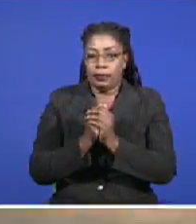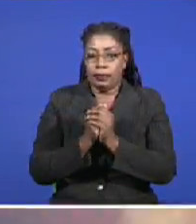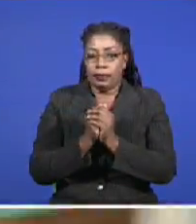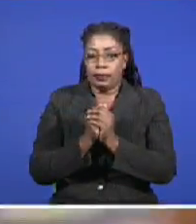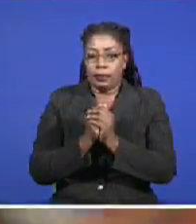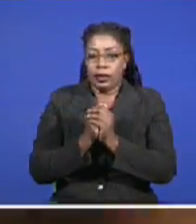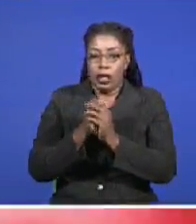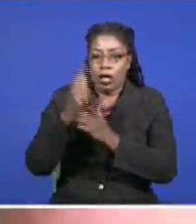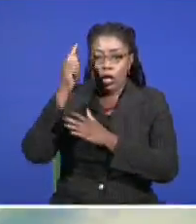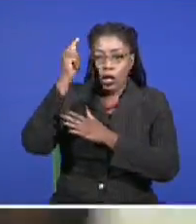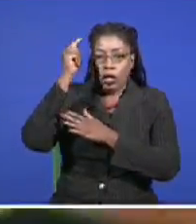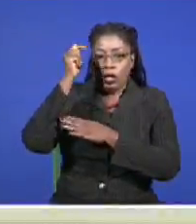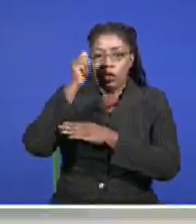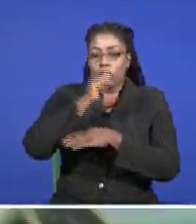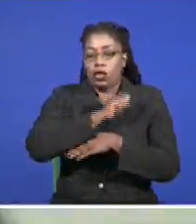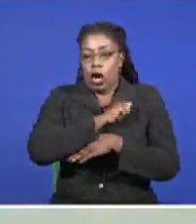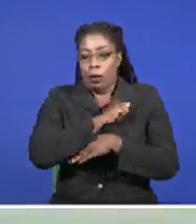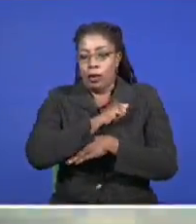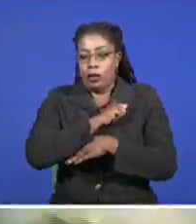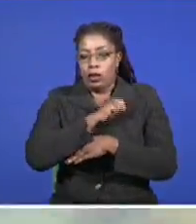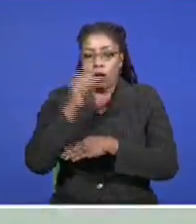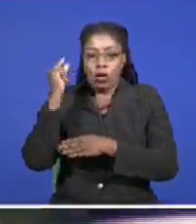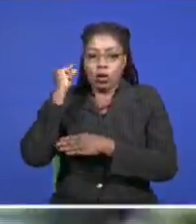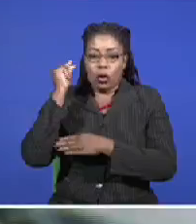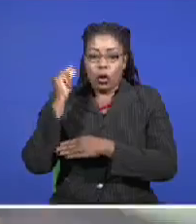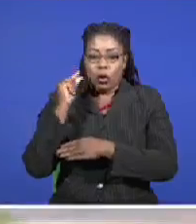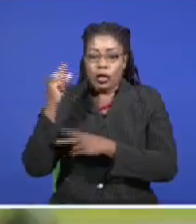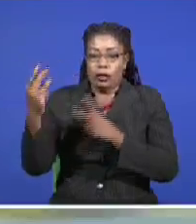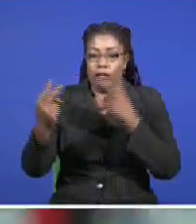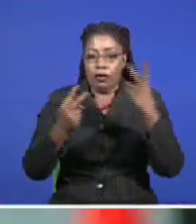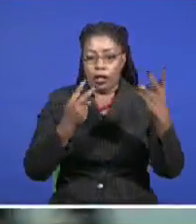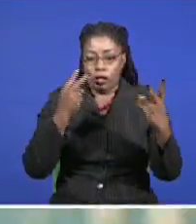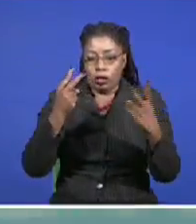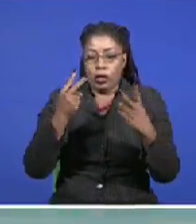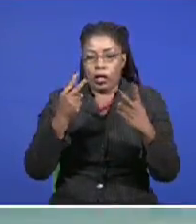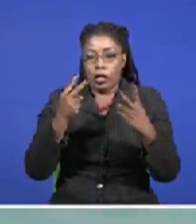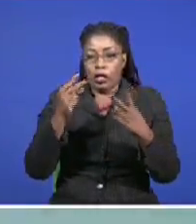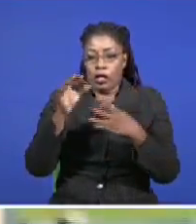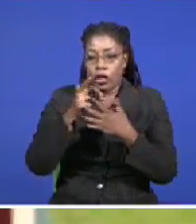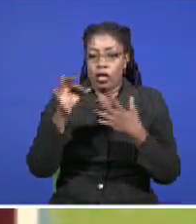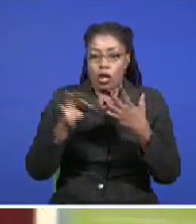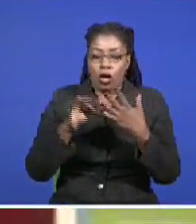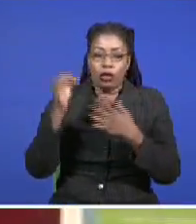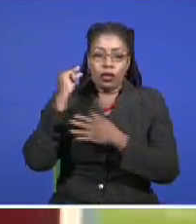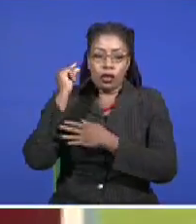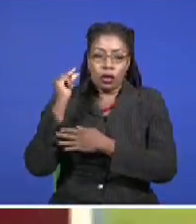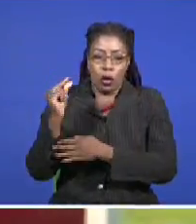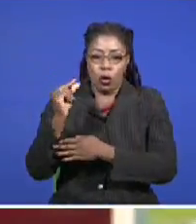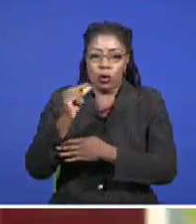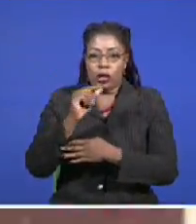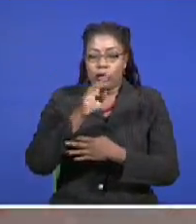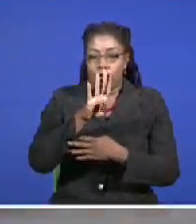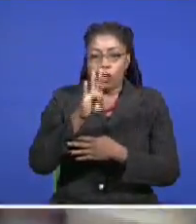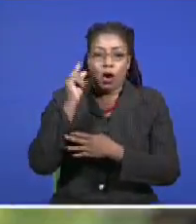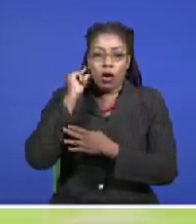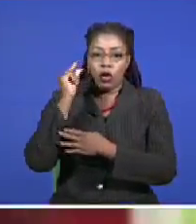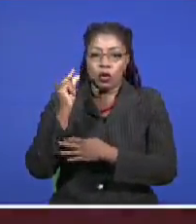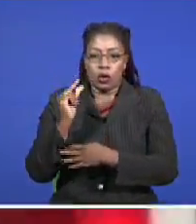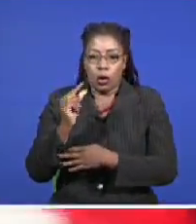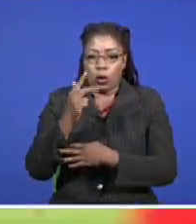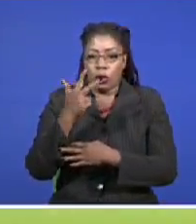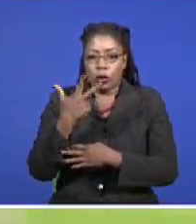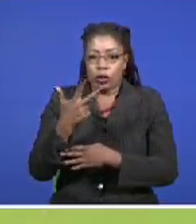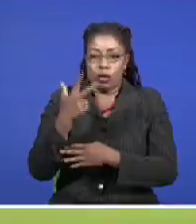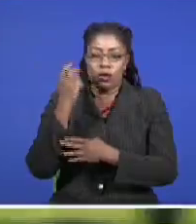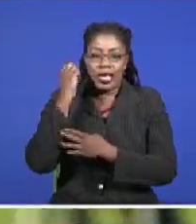Thomas's golden victory pushed the overall medal count for Team Bahamas to 7. 4 gold, 3 silver, and a bronze. It was